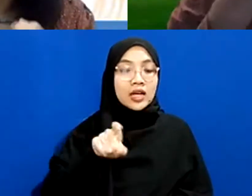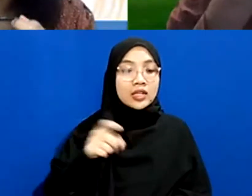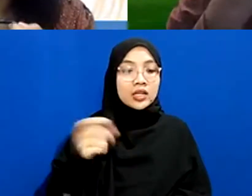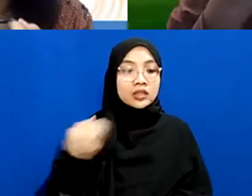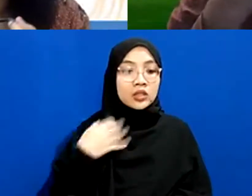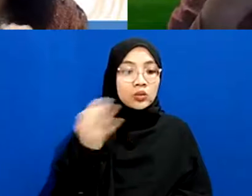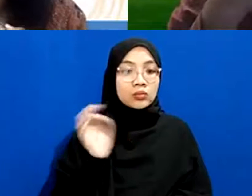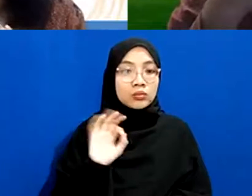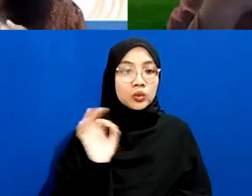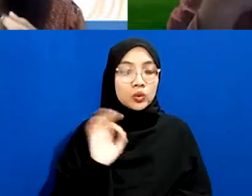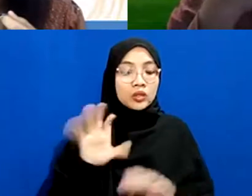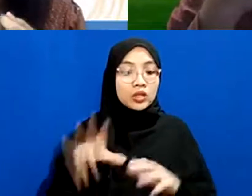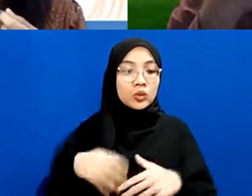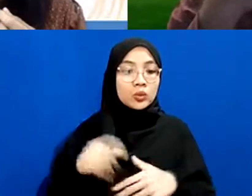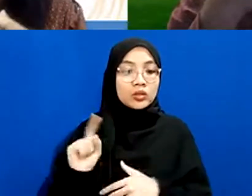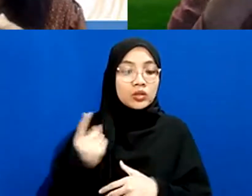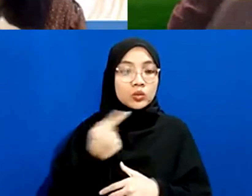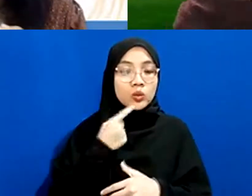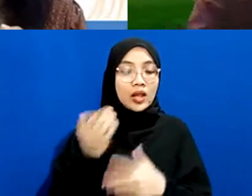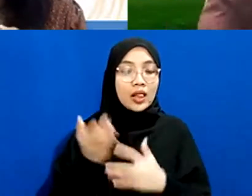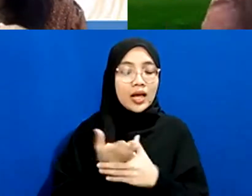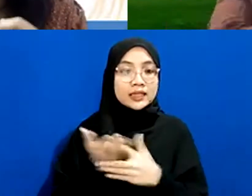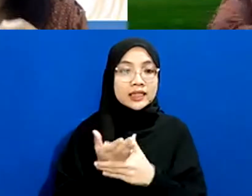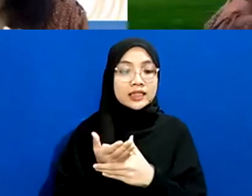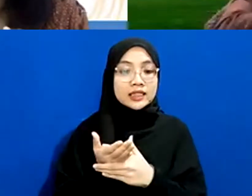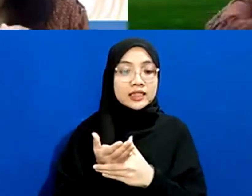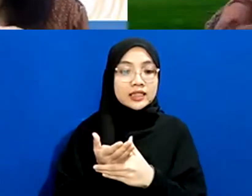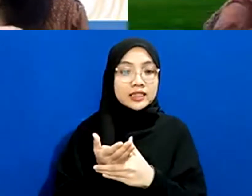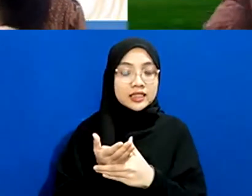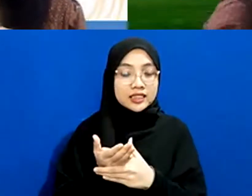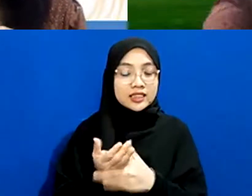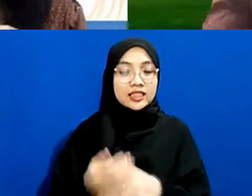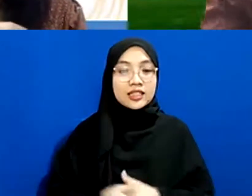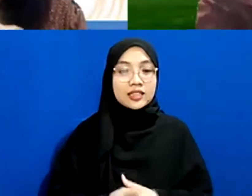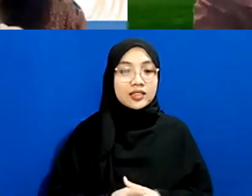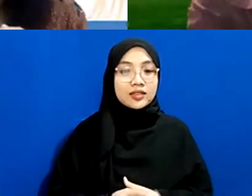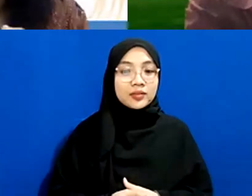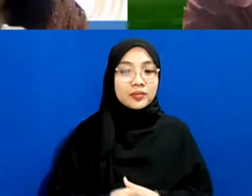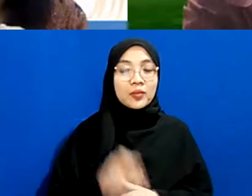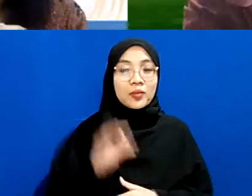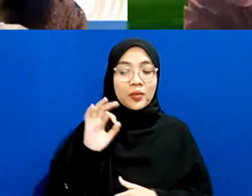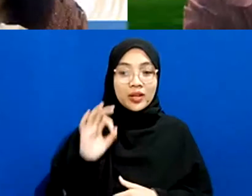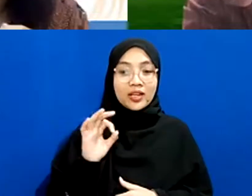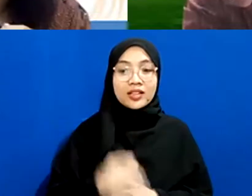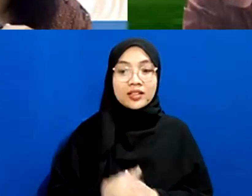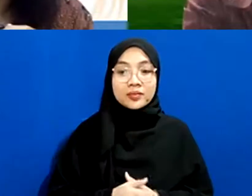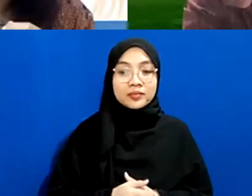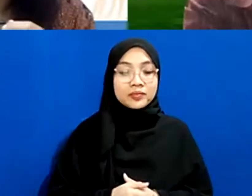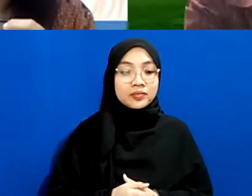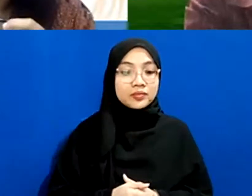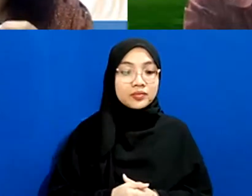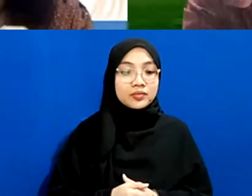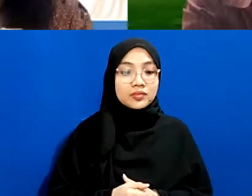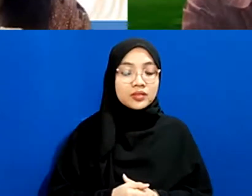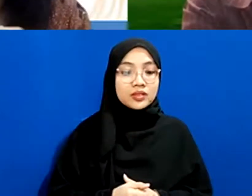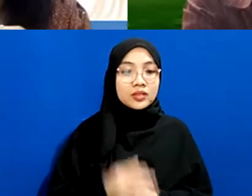the access. Oh, okay. Yeah. What do you mean by access exactly? Yeah, David. Yeah,